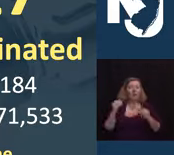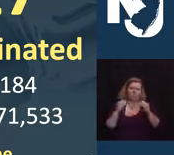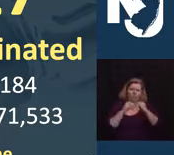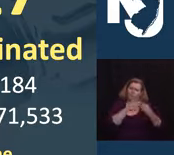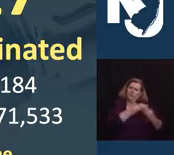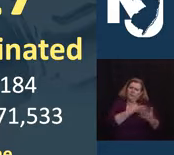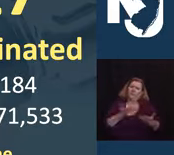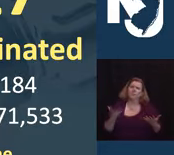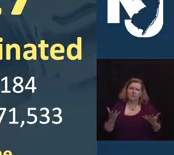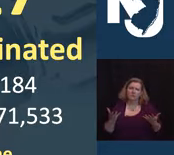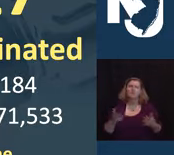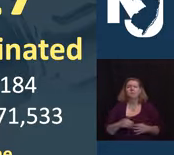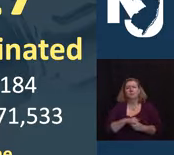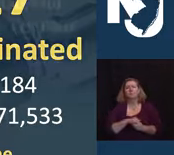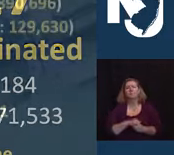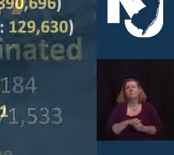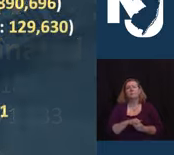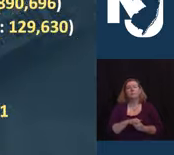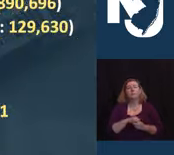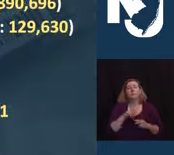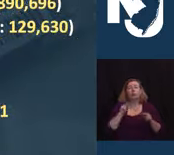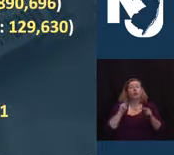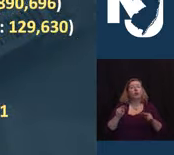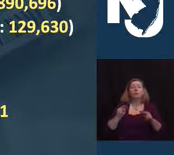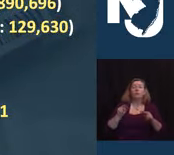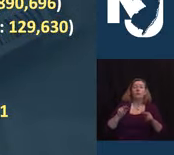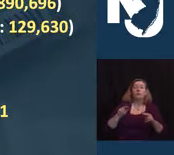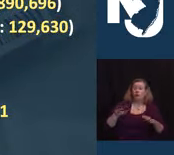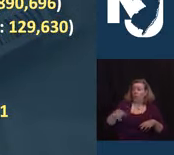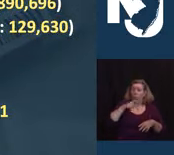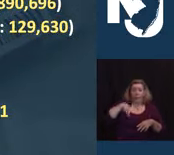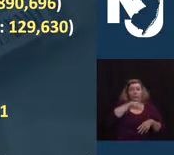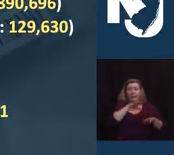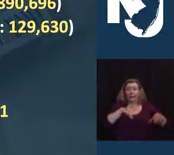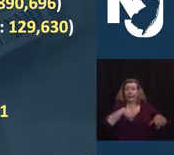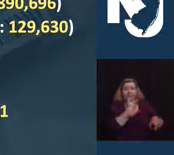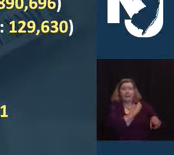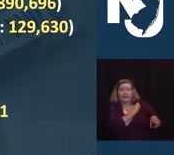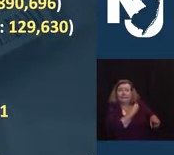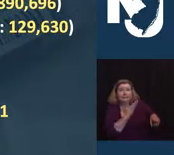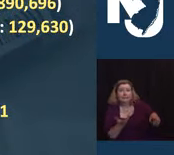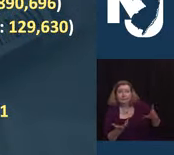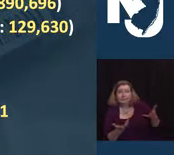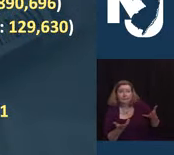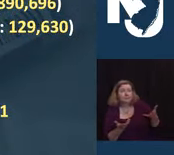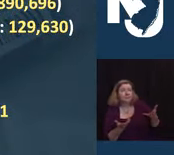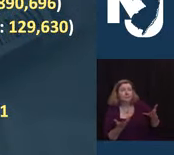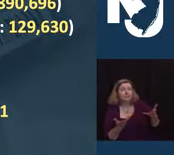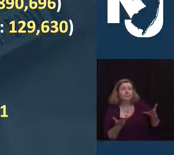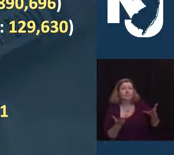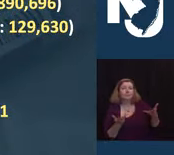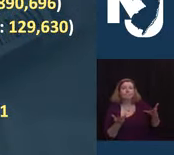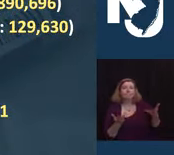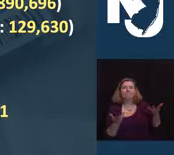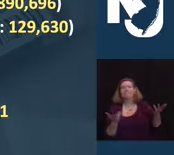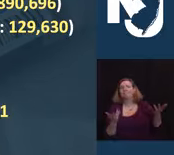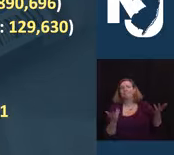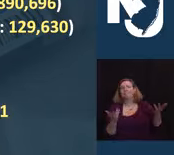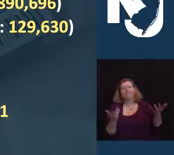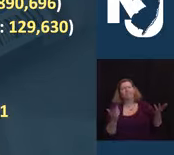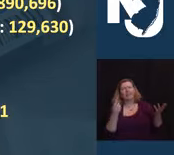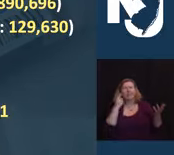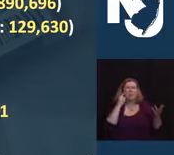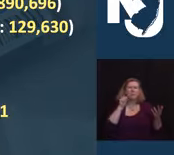the unvaccinated. The 306 newly added cases to the rolls today, that's the 0.91 rate